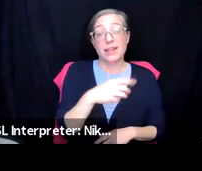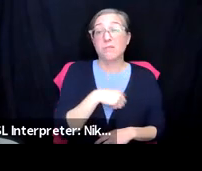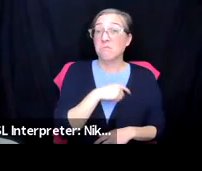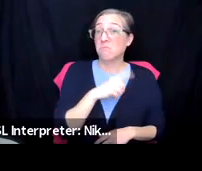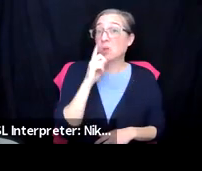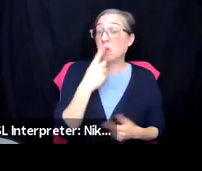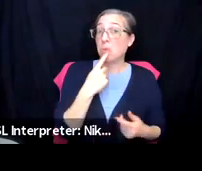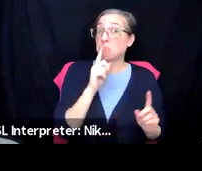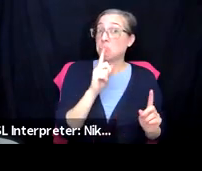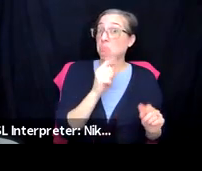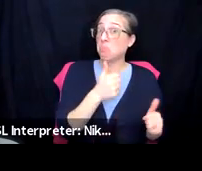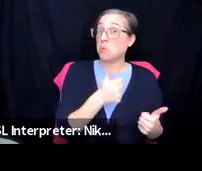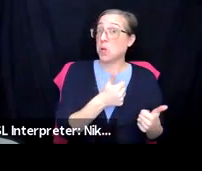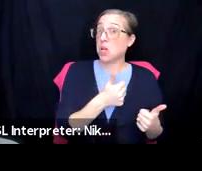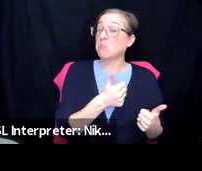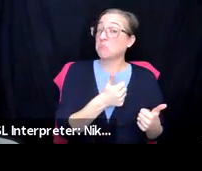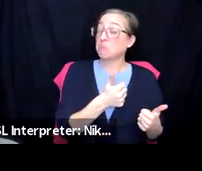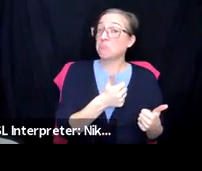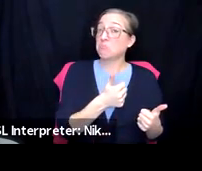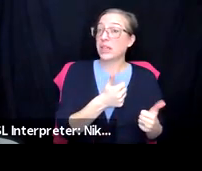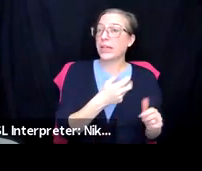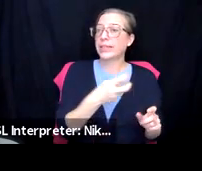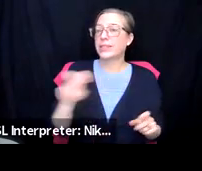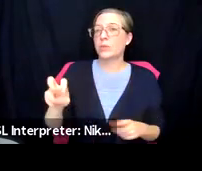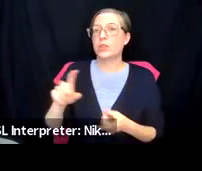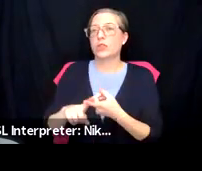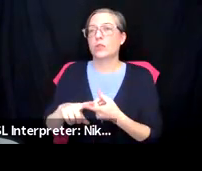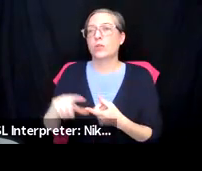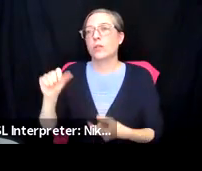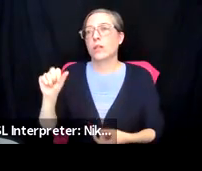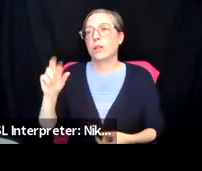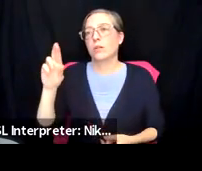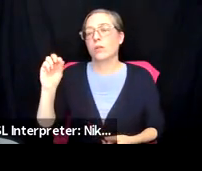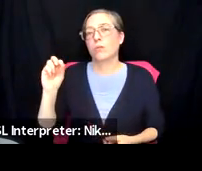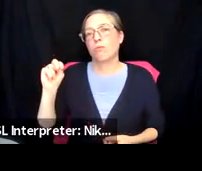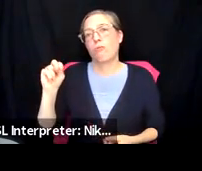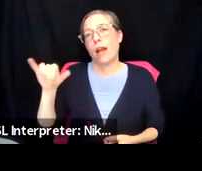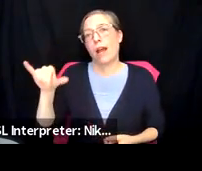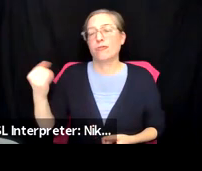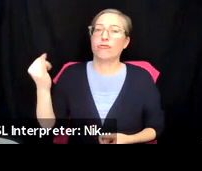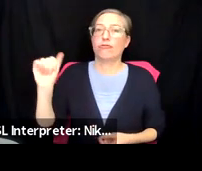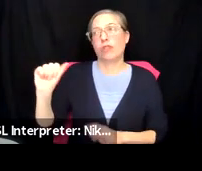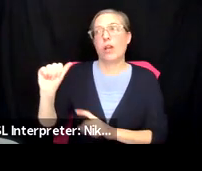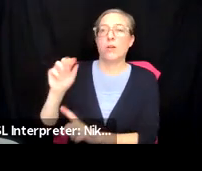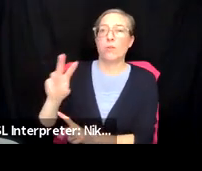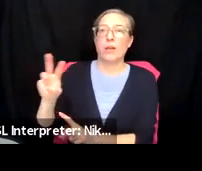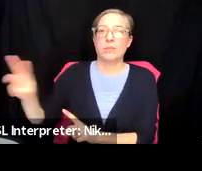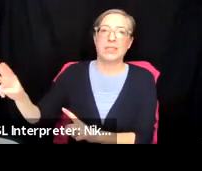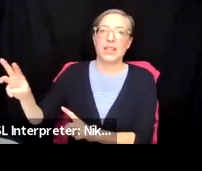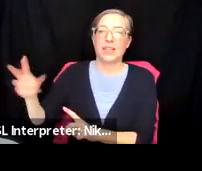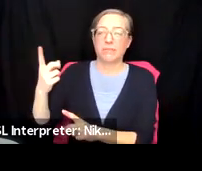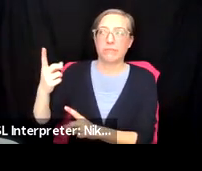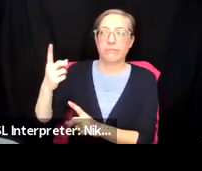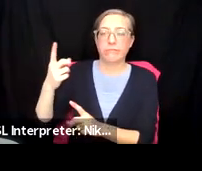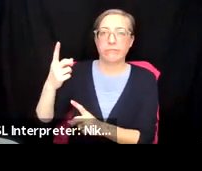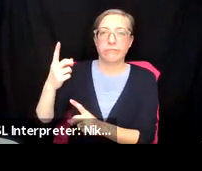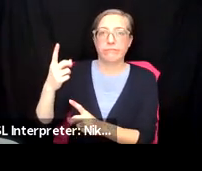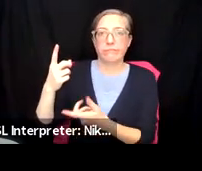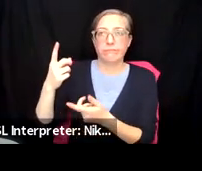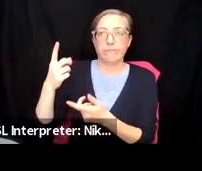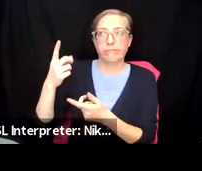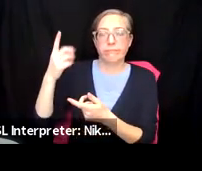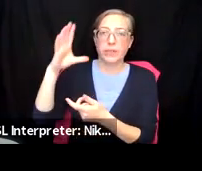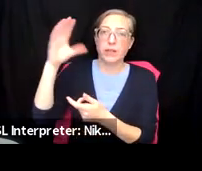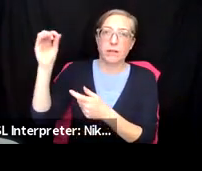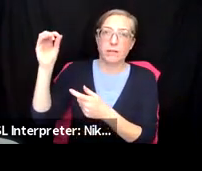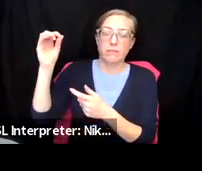well to another, it's called Around Your website. So that's something that they chose once we changed